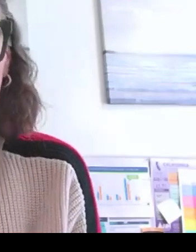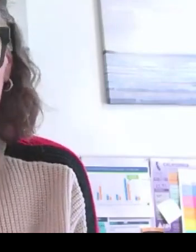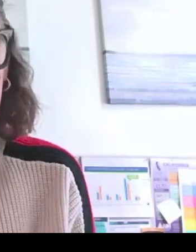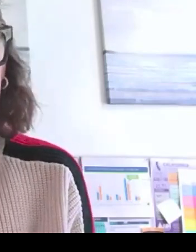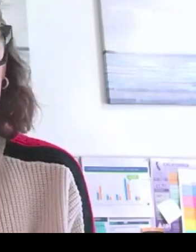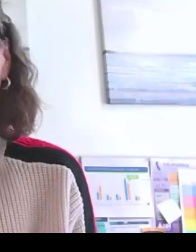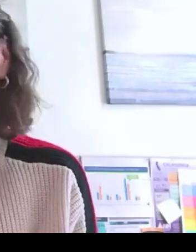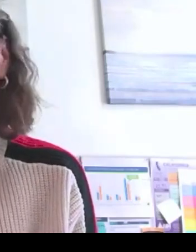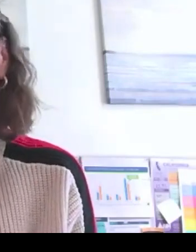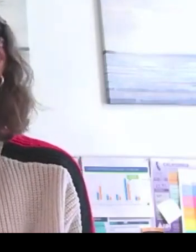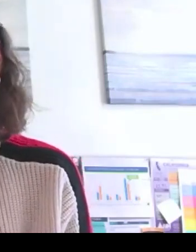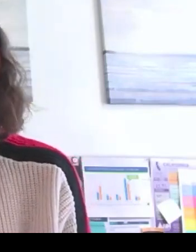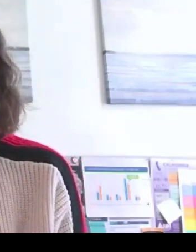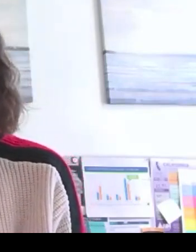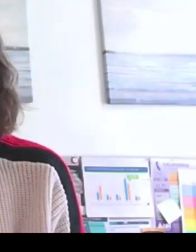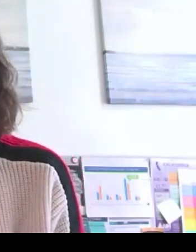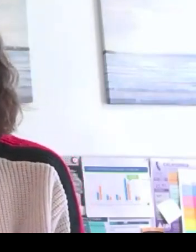soon. Take care. Bye.